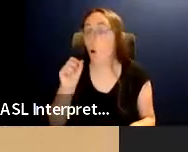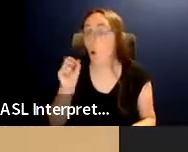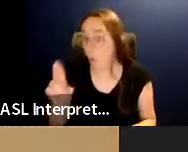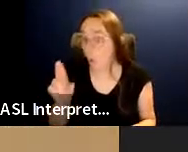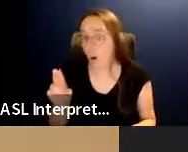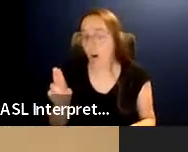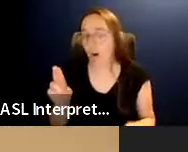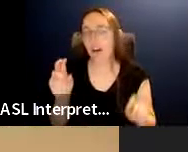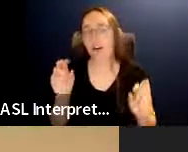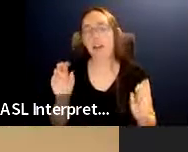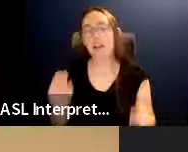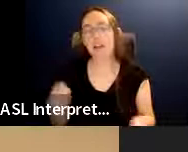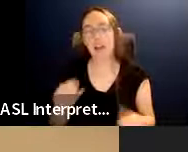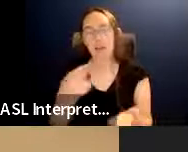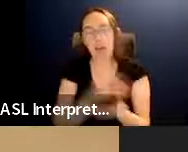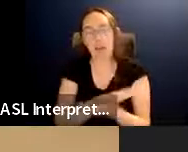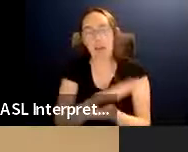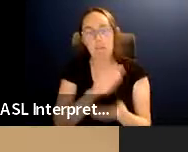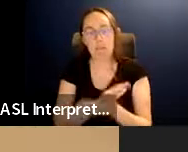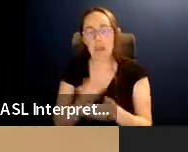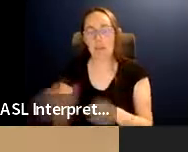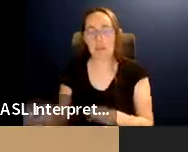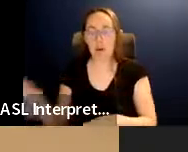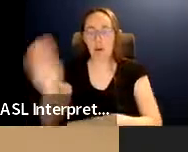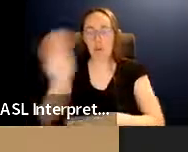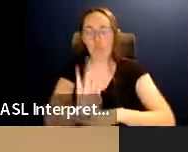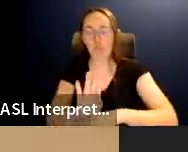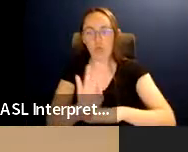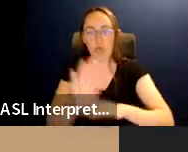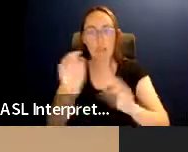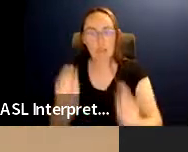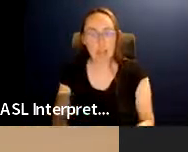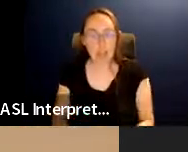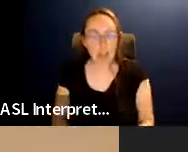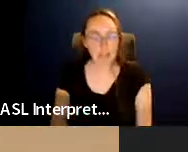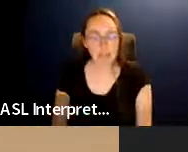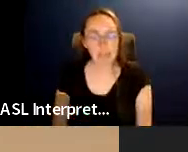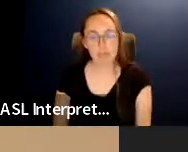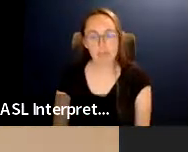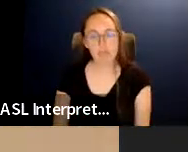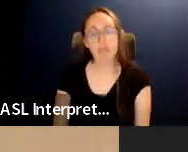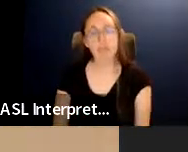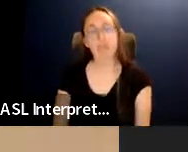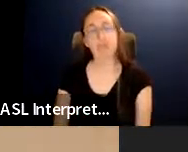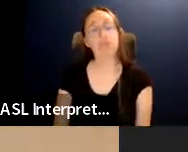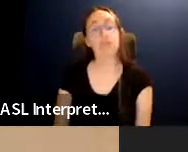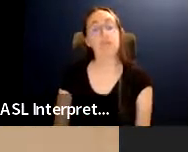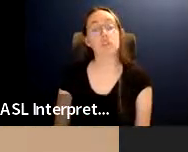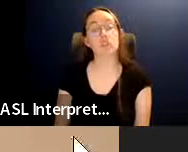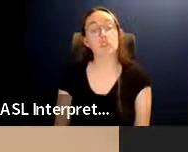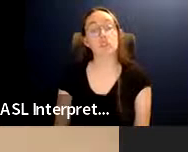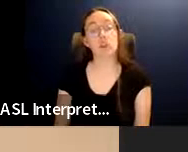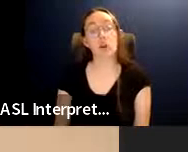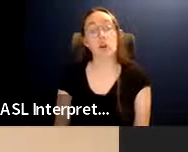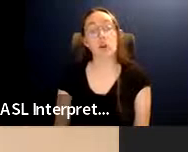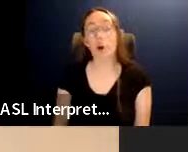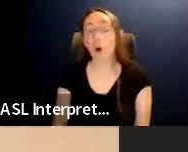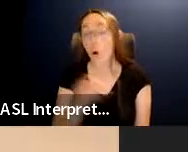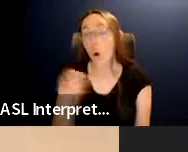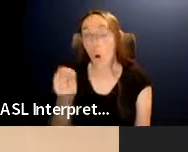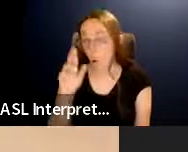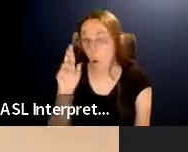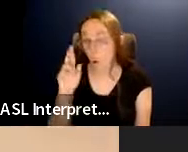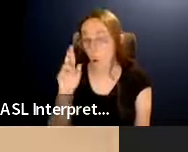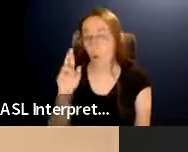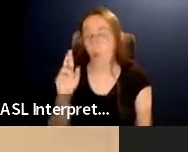document holder as well. So that'll hold up a page of paper. Or I could also turn it